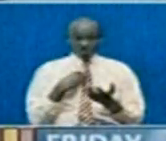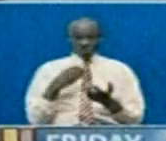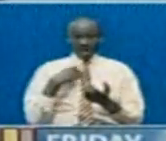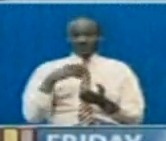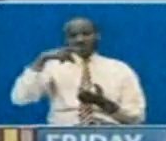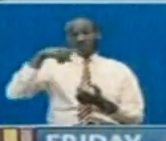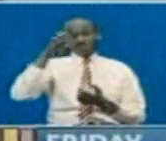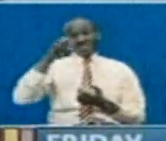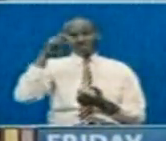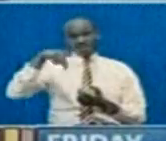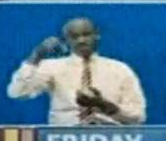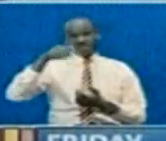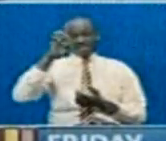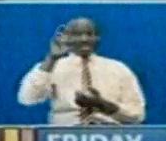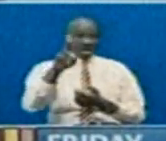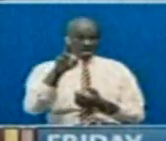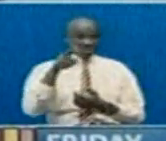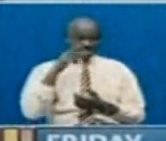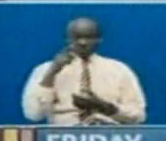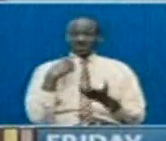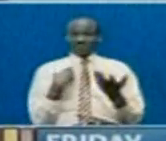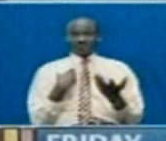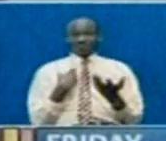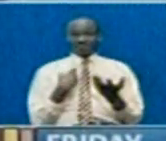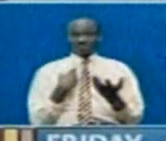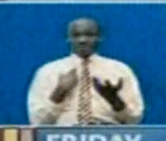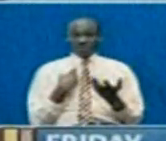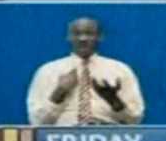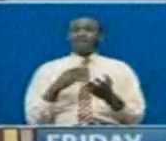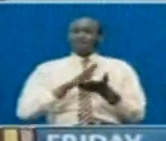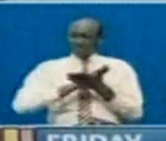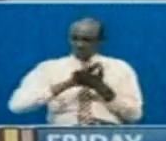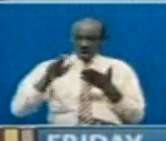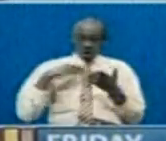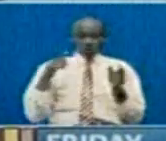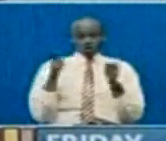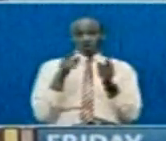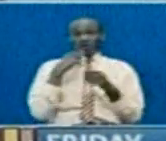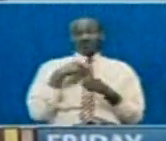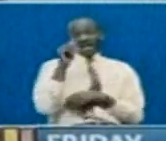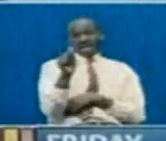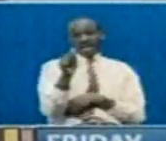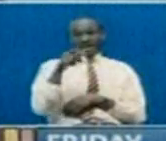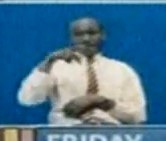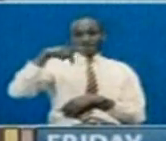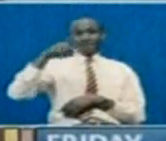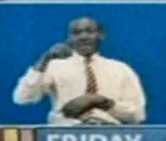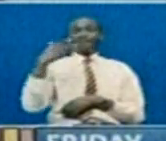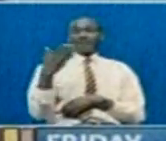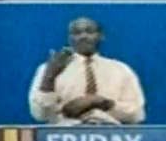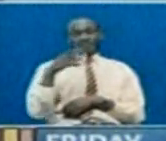P-E, double P-E-R. That one has a pure or short vowel sound, A. You just say